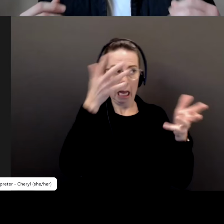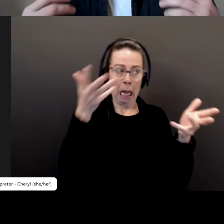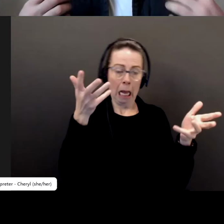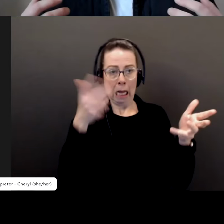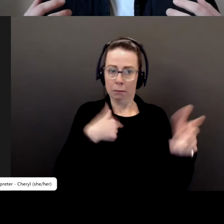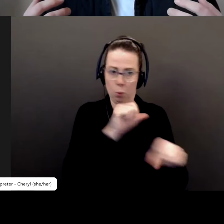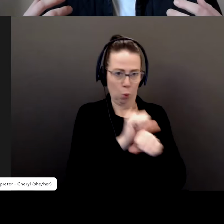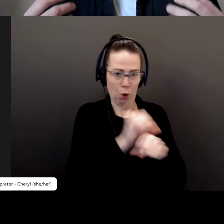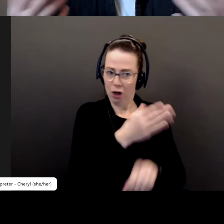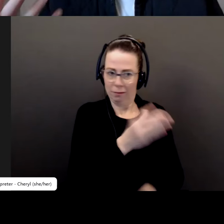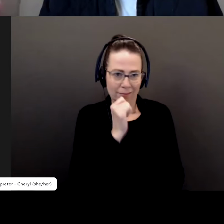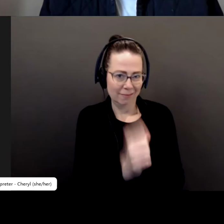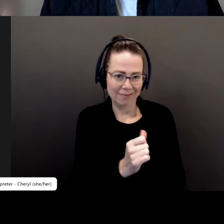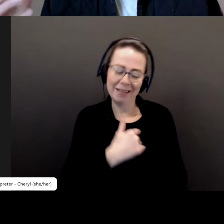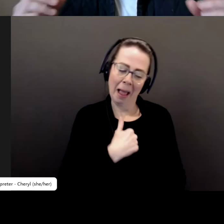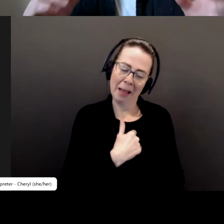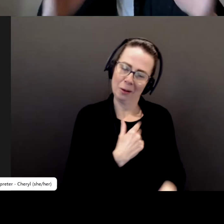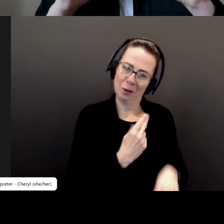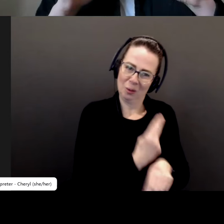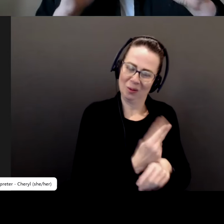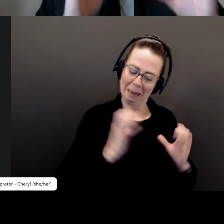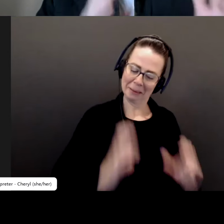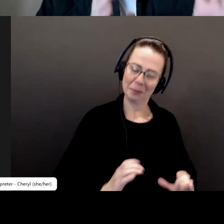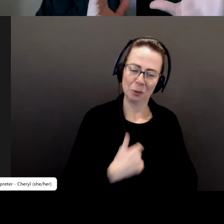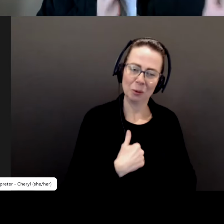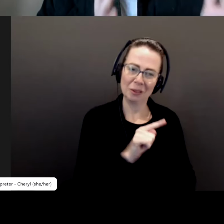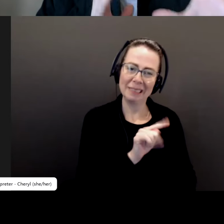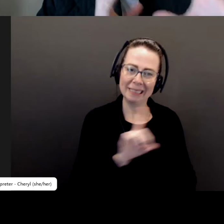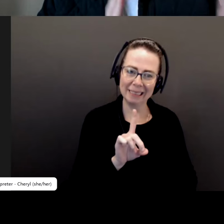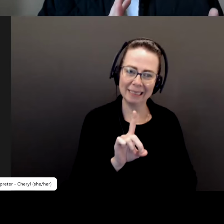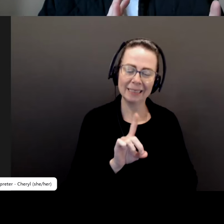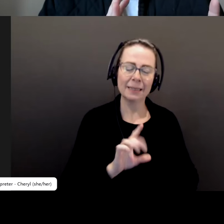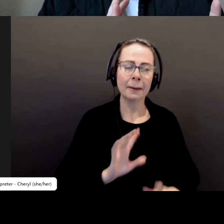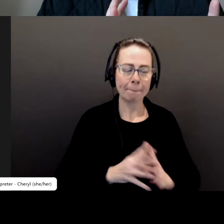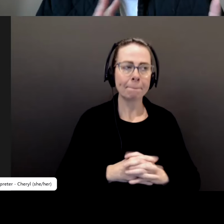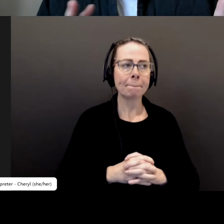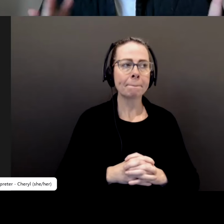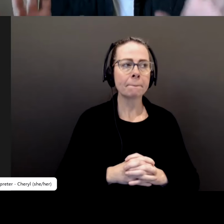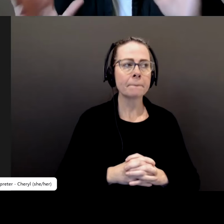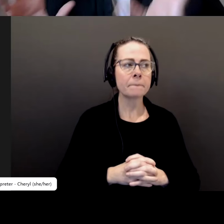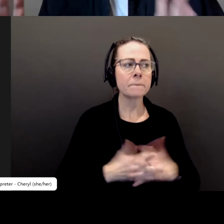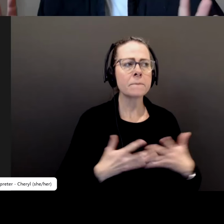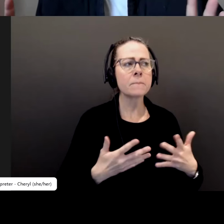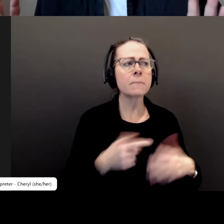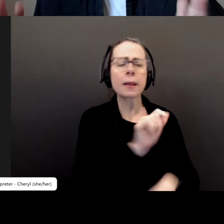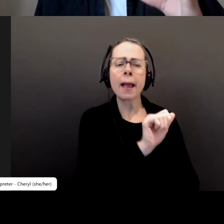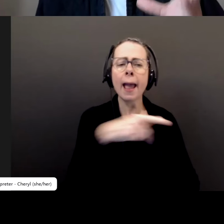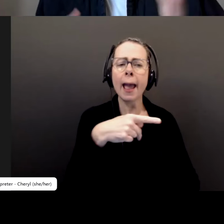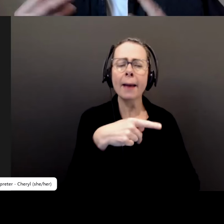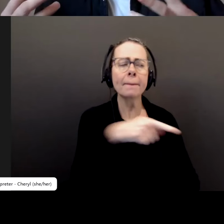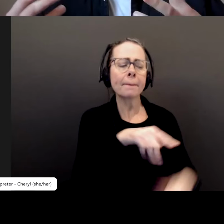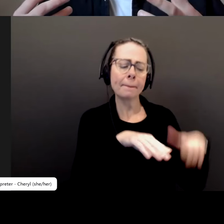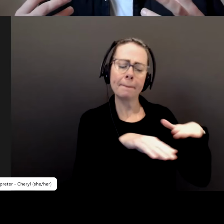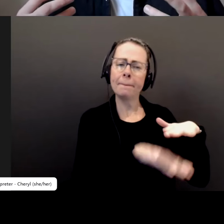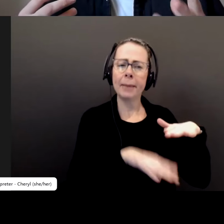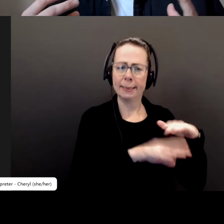that for me, and using TD, there's the basic TD banking app, but there's a second one that